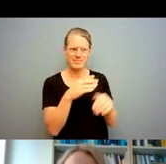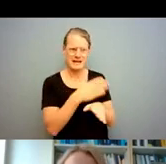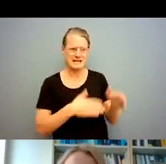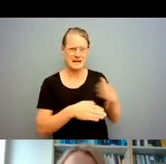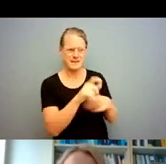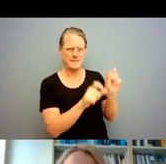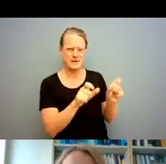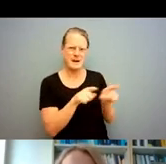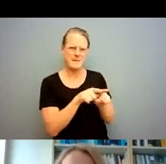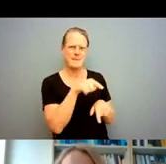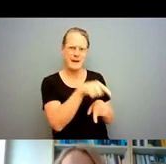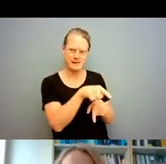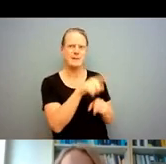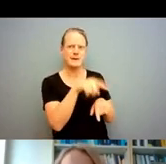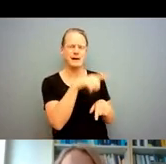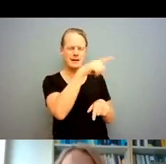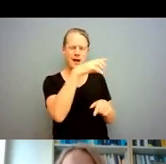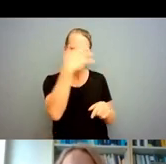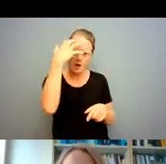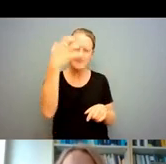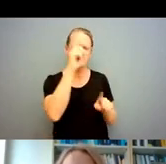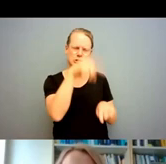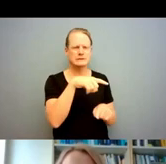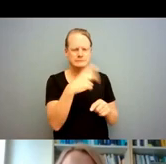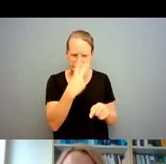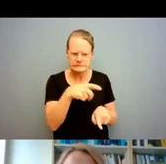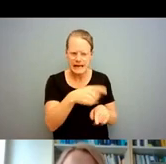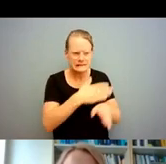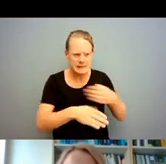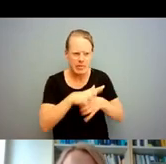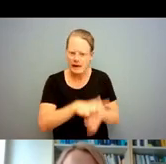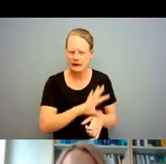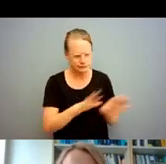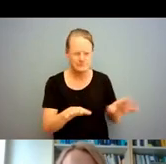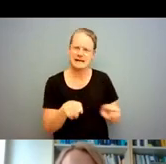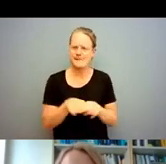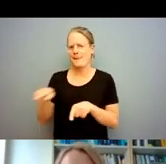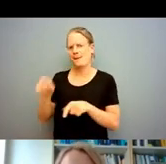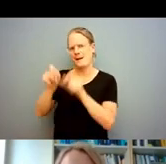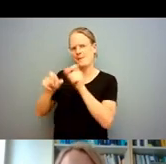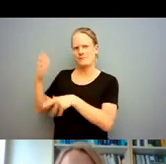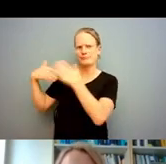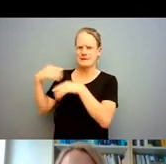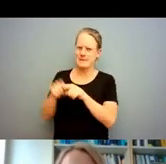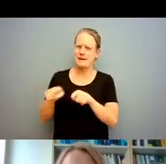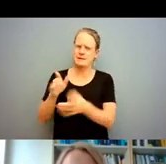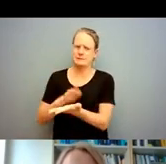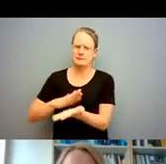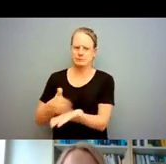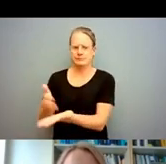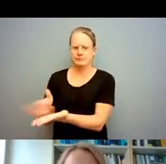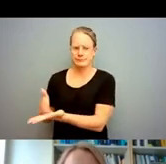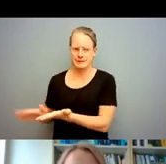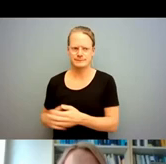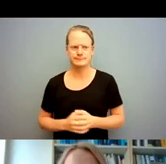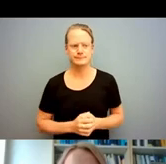The elimination of formal discrimination may require that a state's constitution, legislation, regulations,